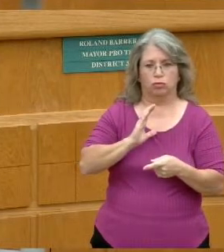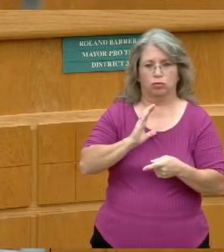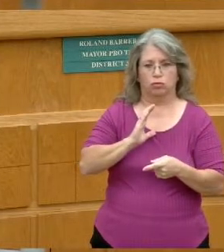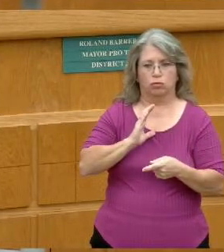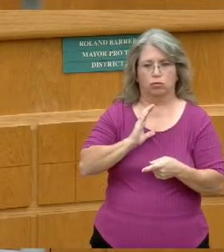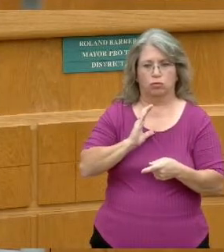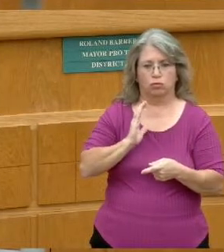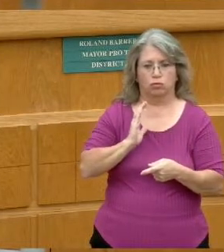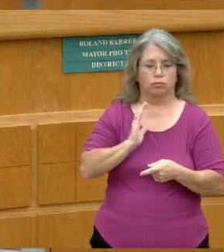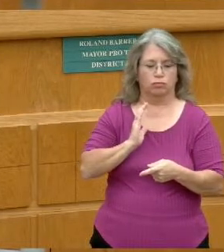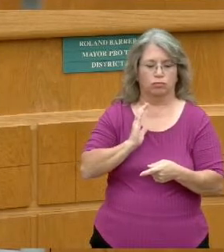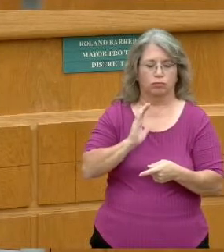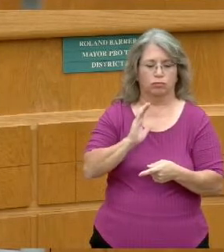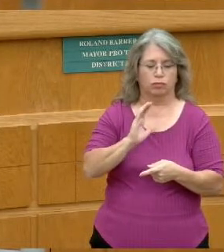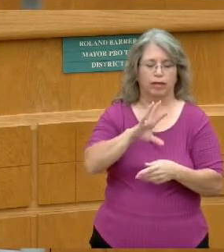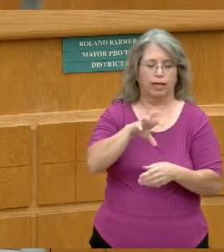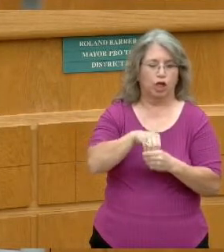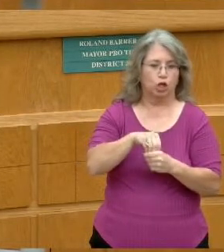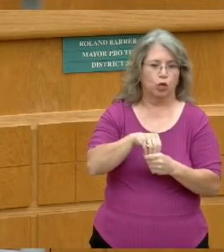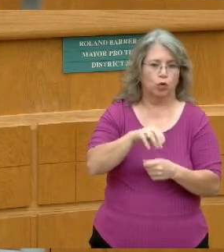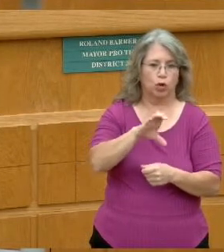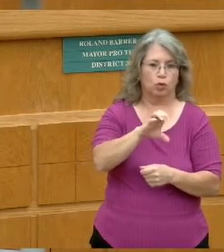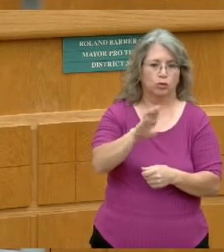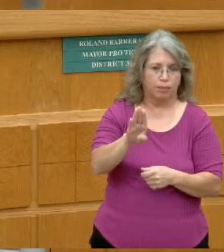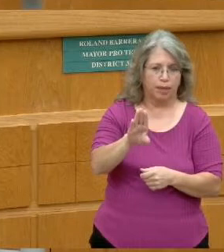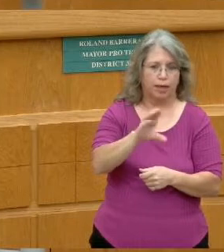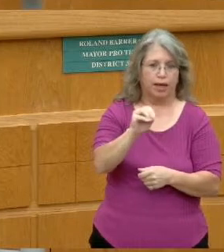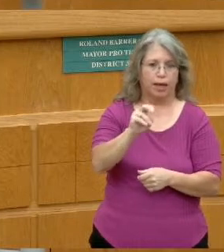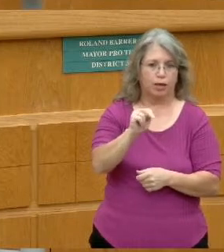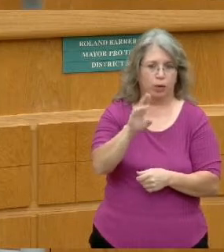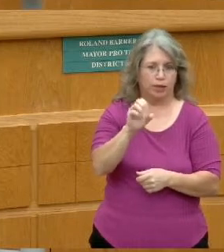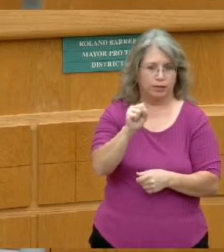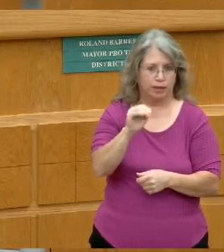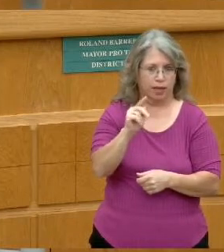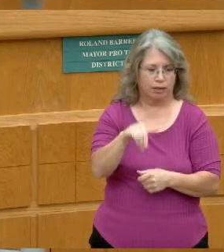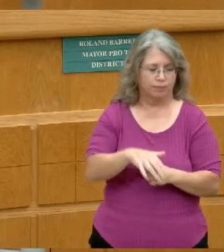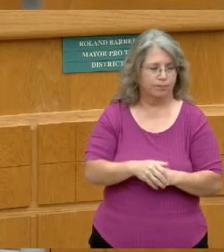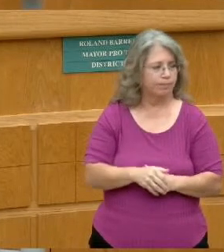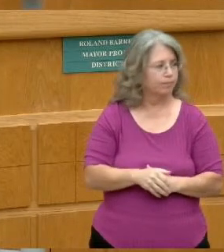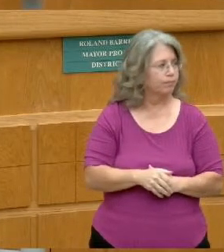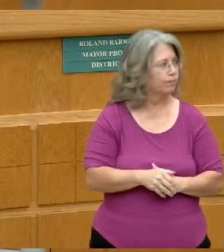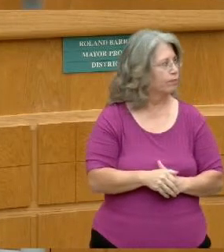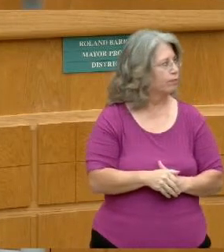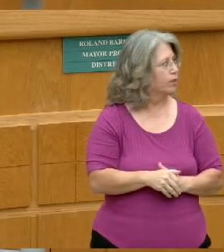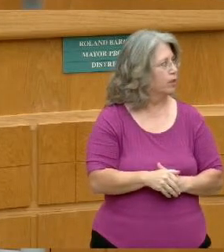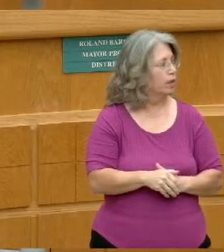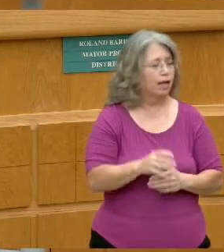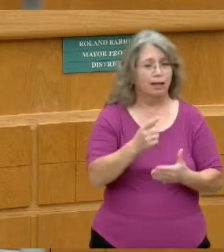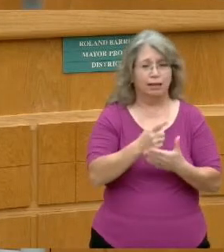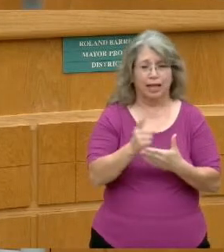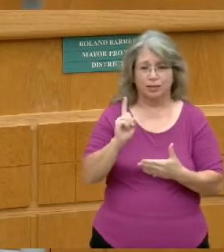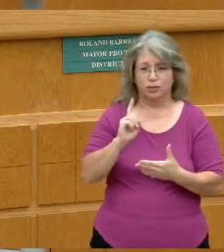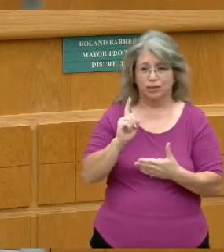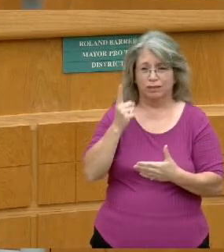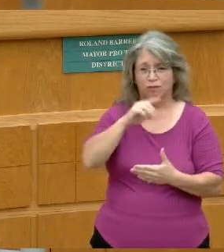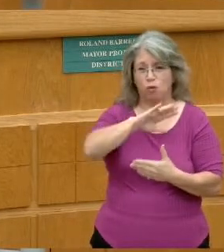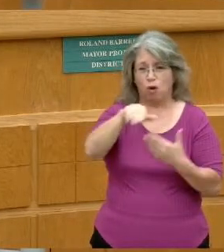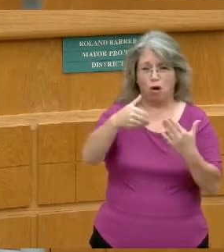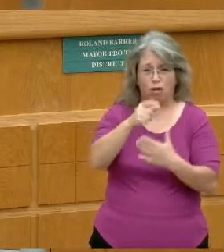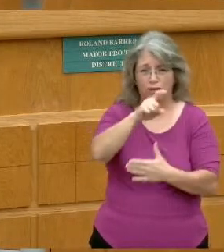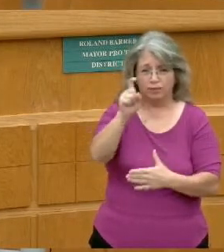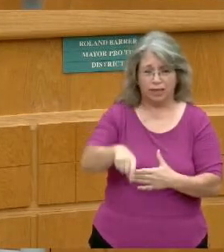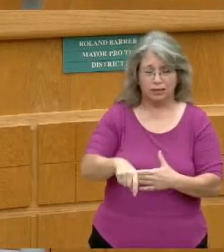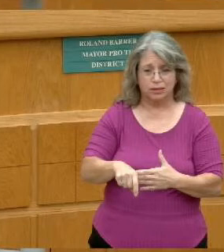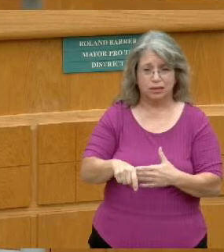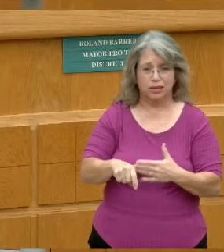includes the Coastal Bend and Nueces. And last week, over all of Texas, it was a 3, and this is the average amount of people